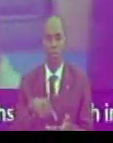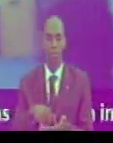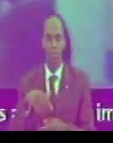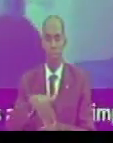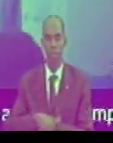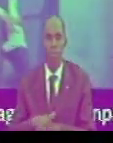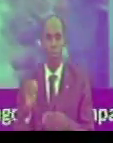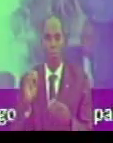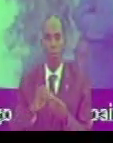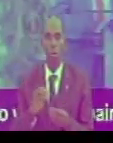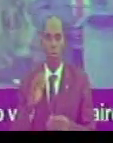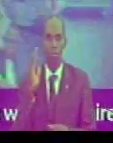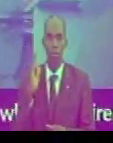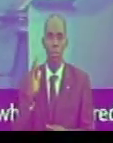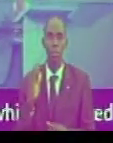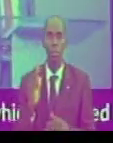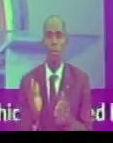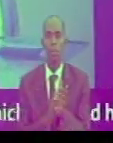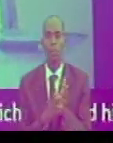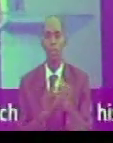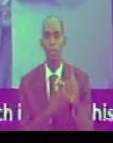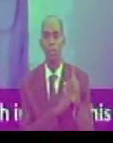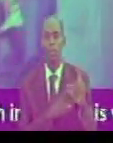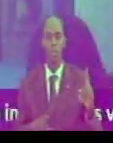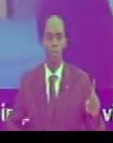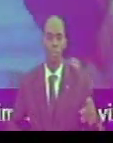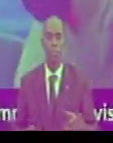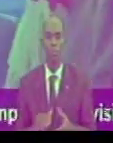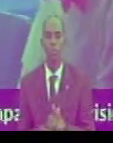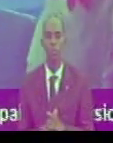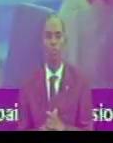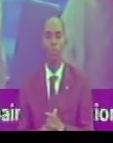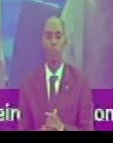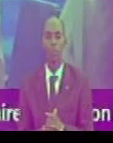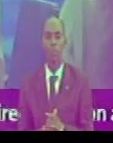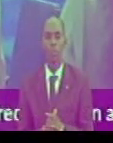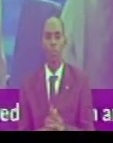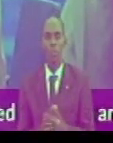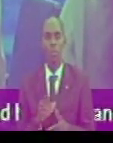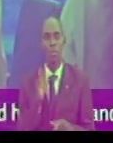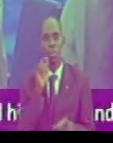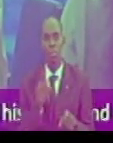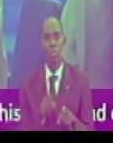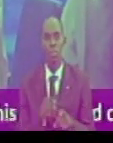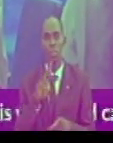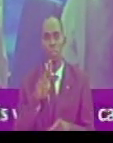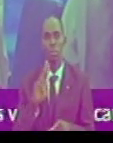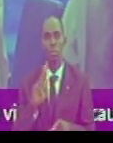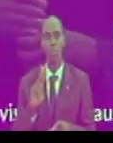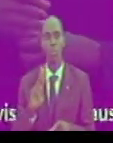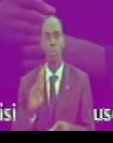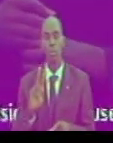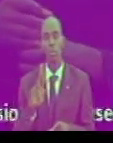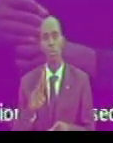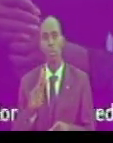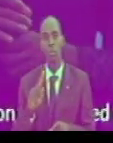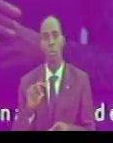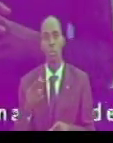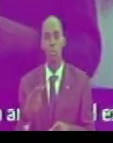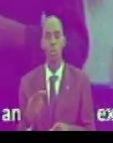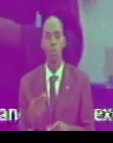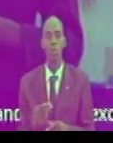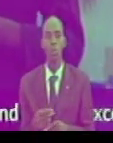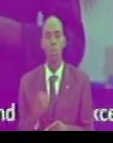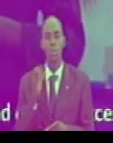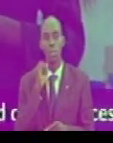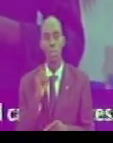Ruth Lawal here with me. She suffered from 3 months serious abdominal pains, which